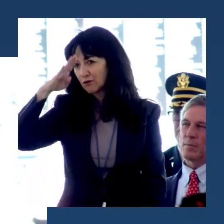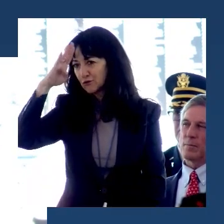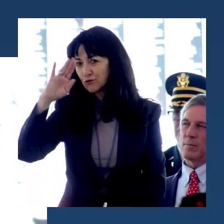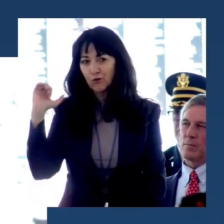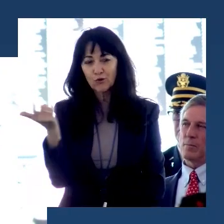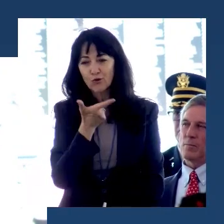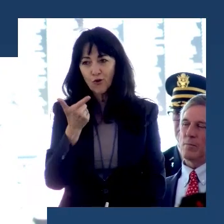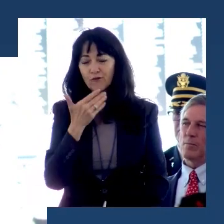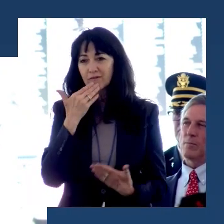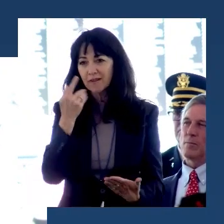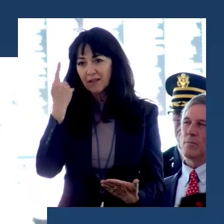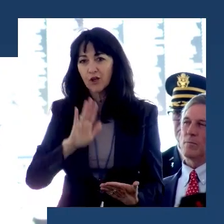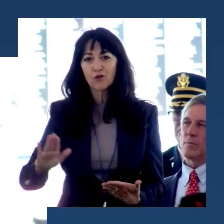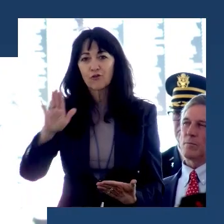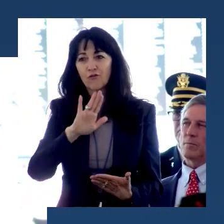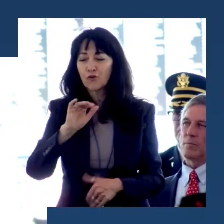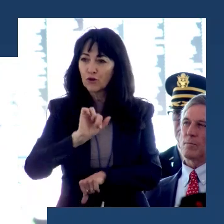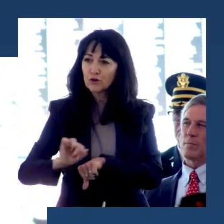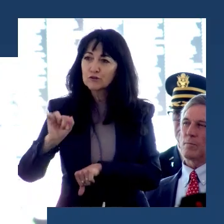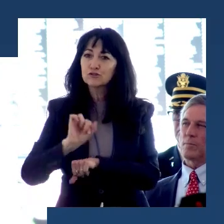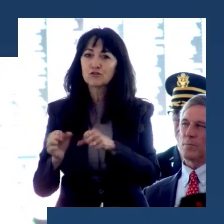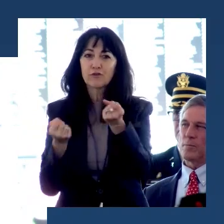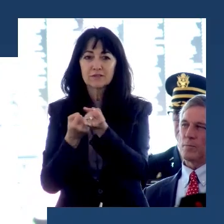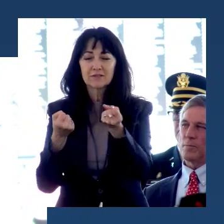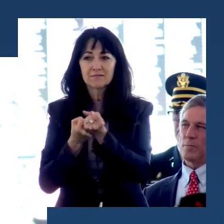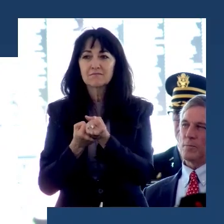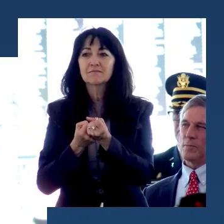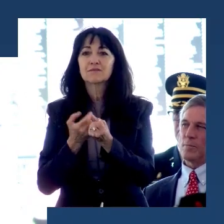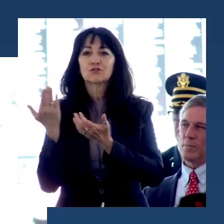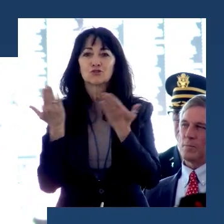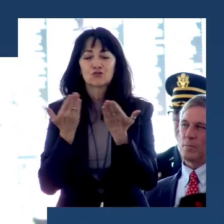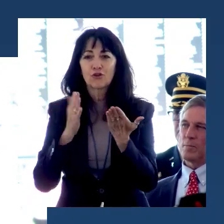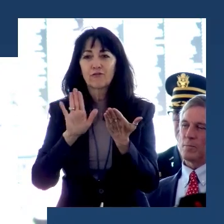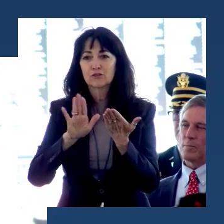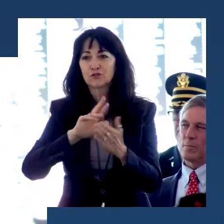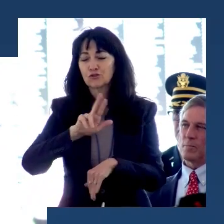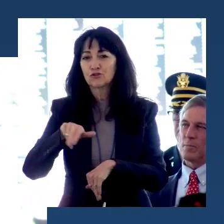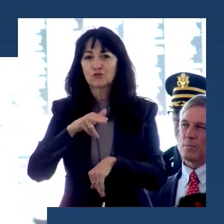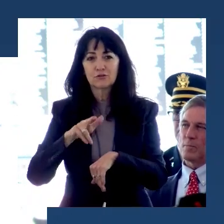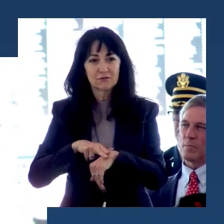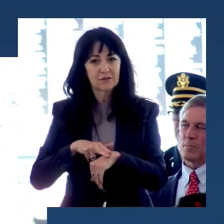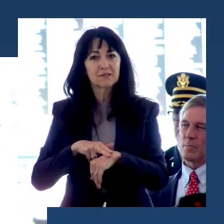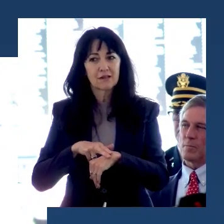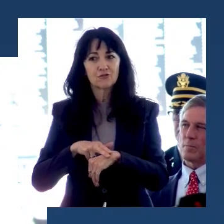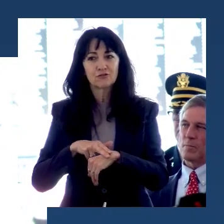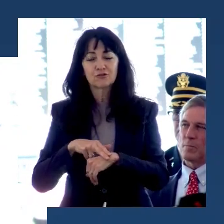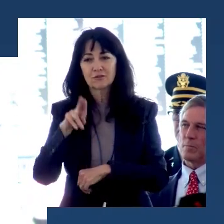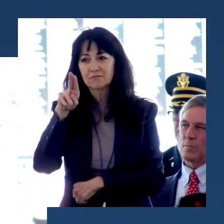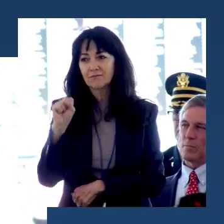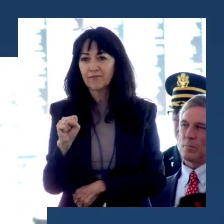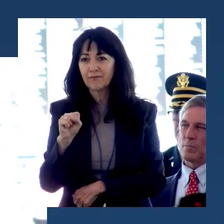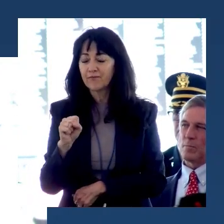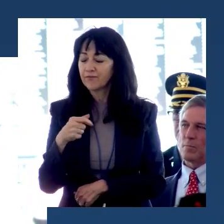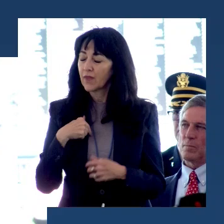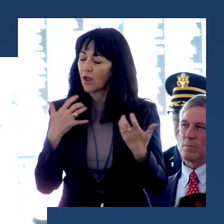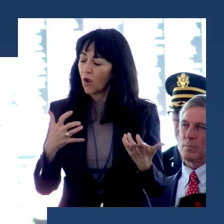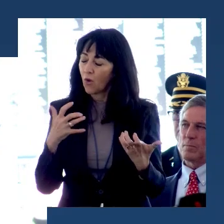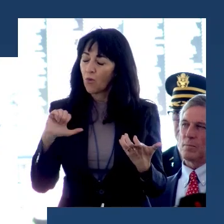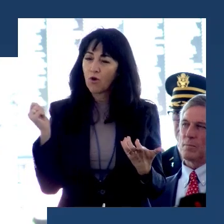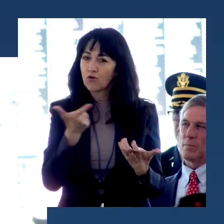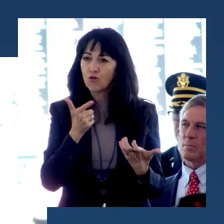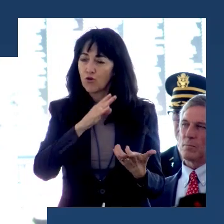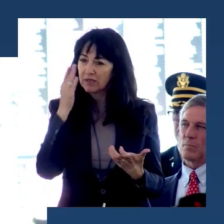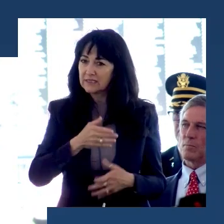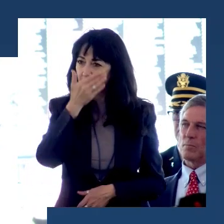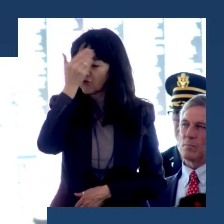service. Thank you for your continuing service to your nation. May we never forget what Memorial Day truly means.